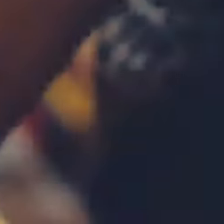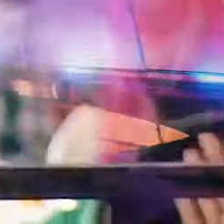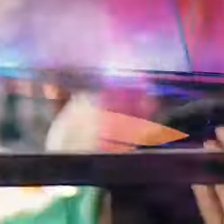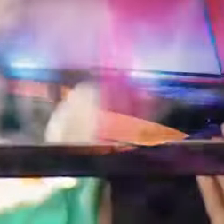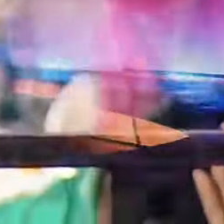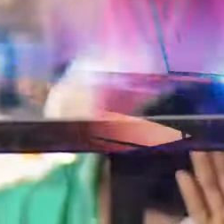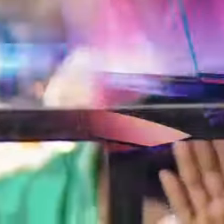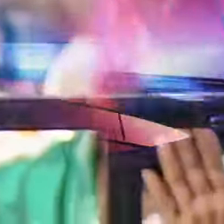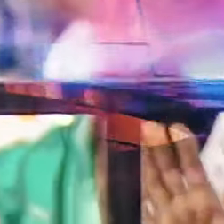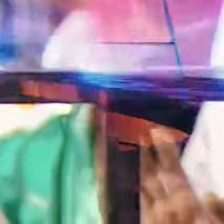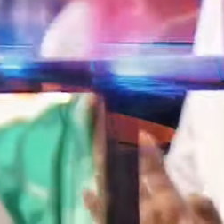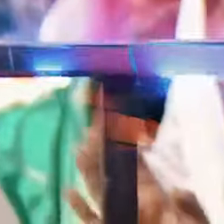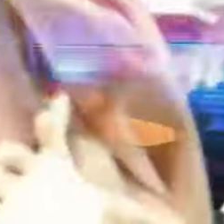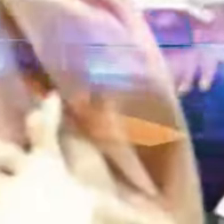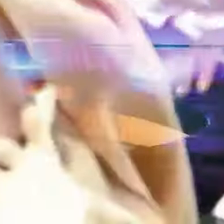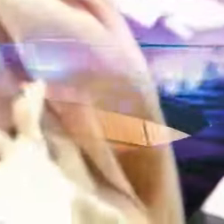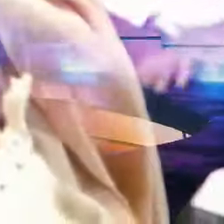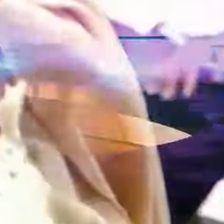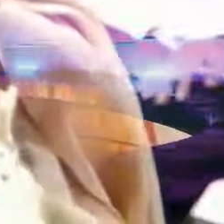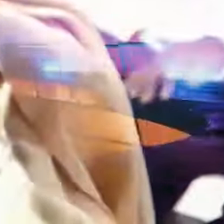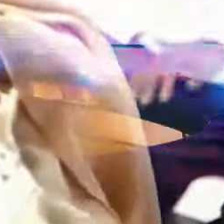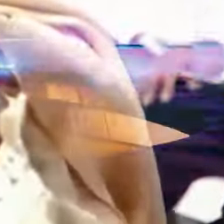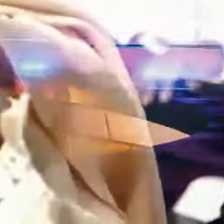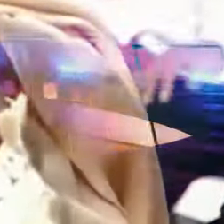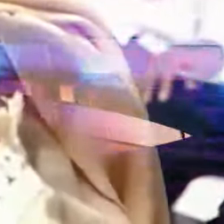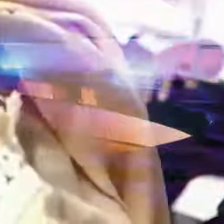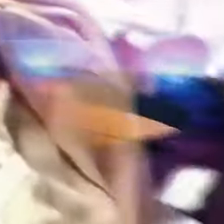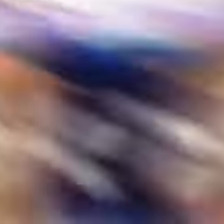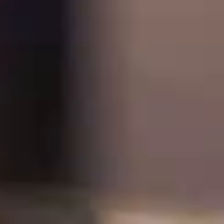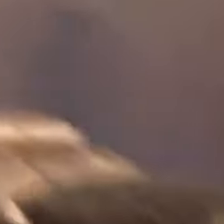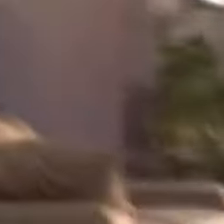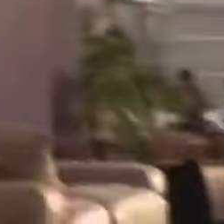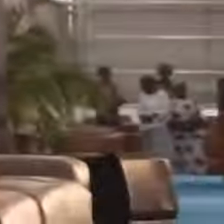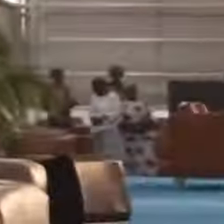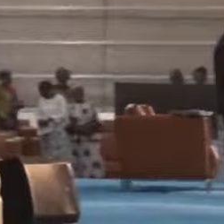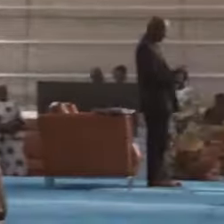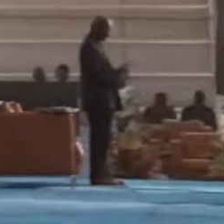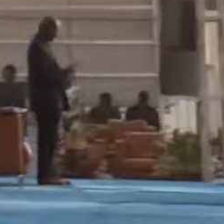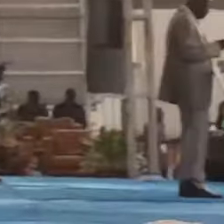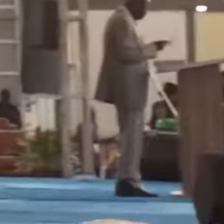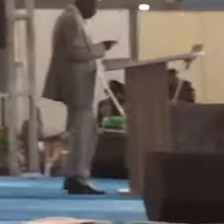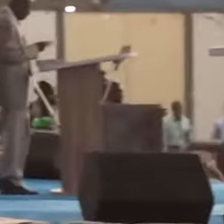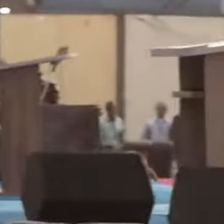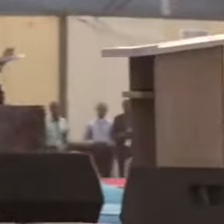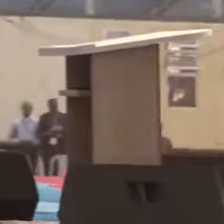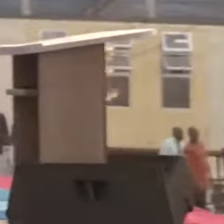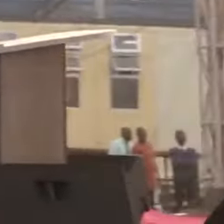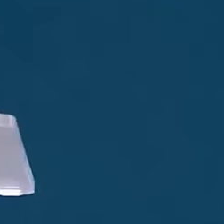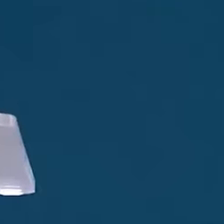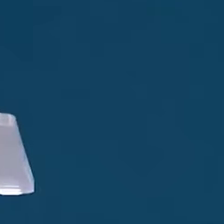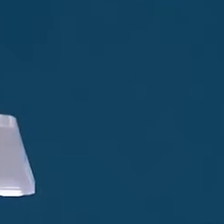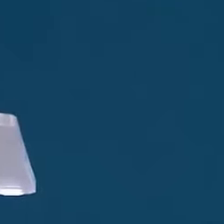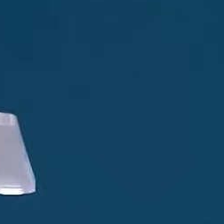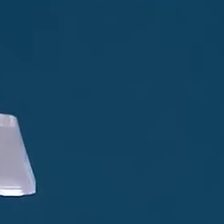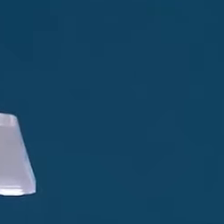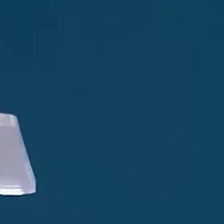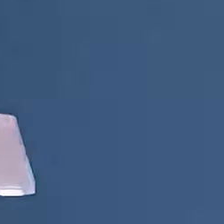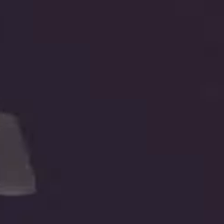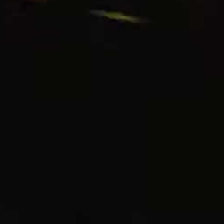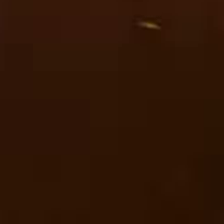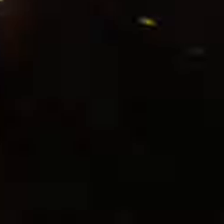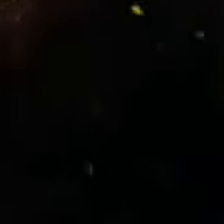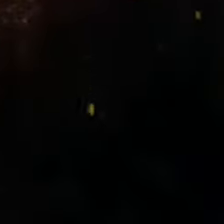Night where the power of God moves in deepest wonders and might. Join the servants of God, Pastor Dr. W.F.